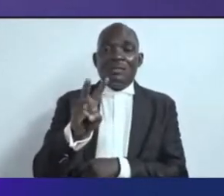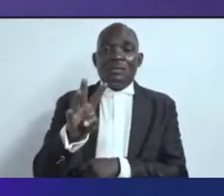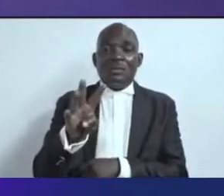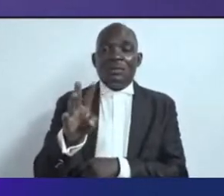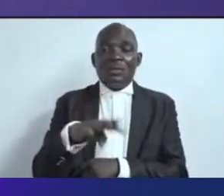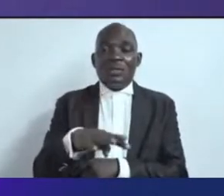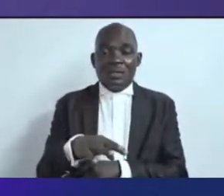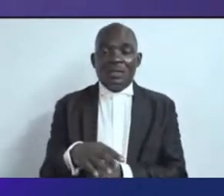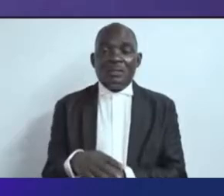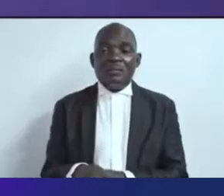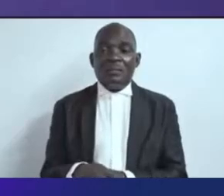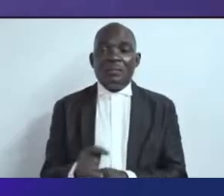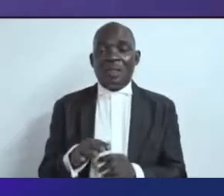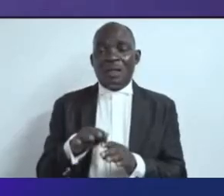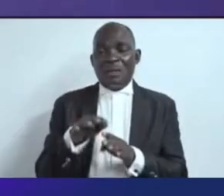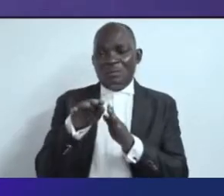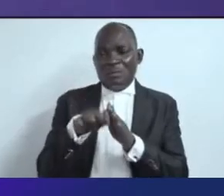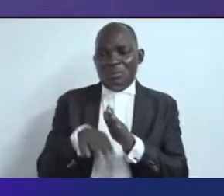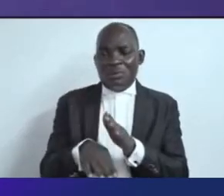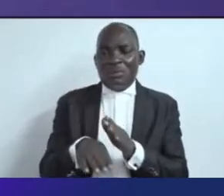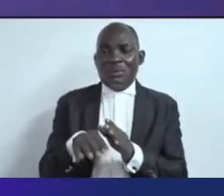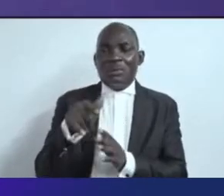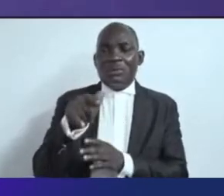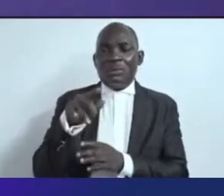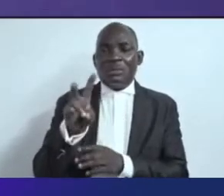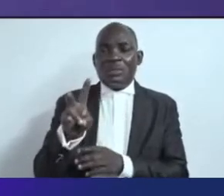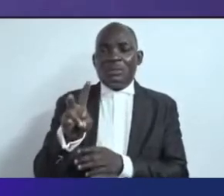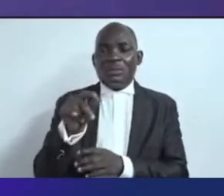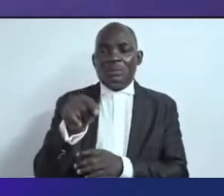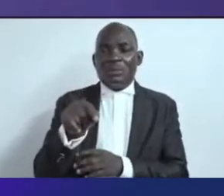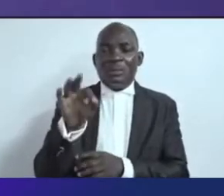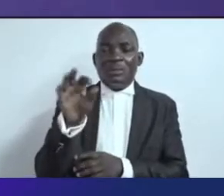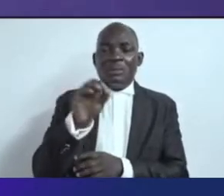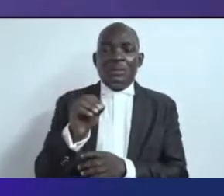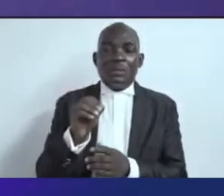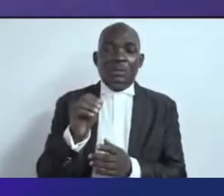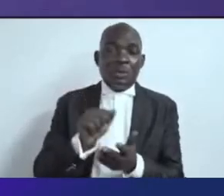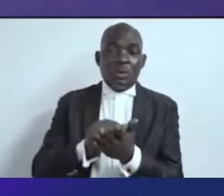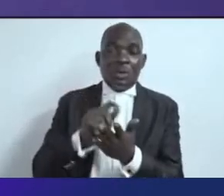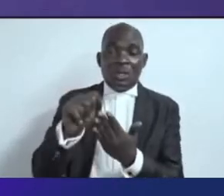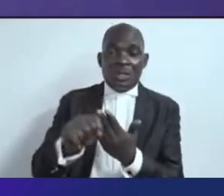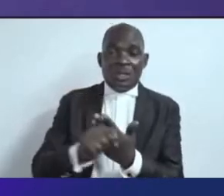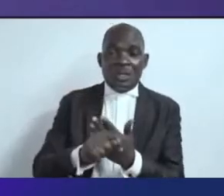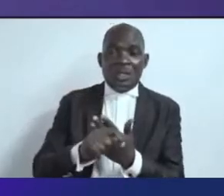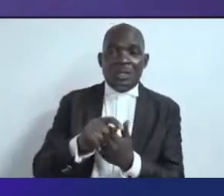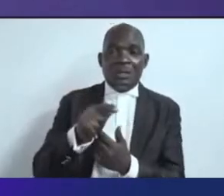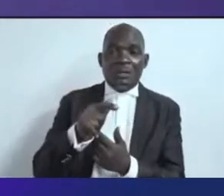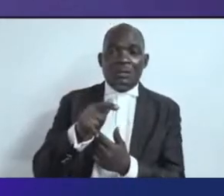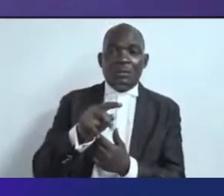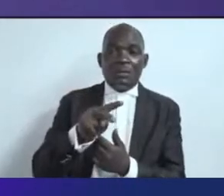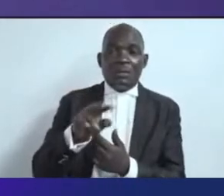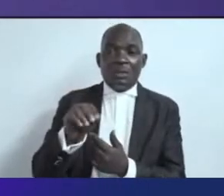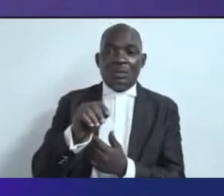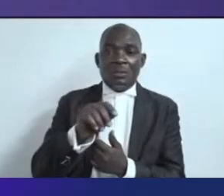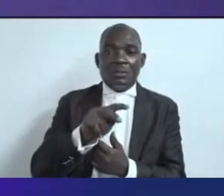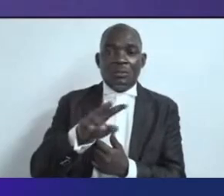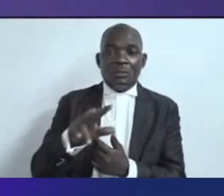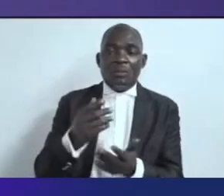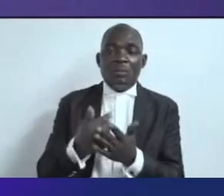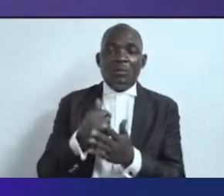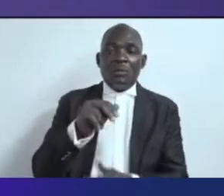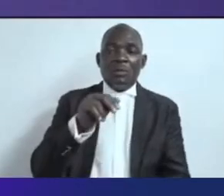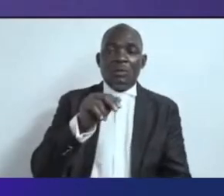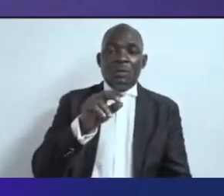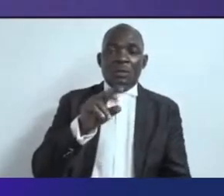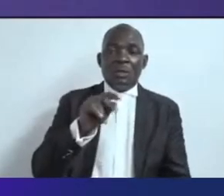instrument declined to 27.9% in August 2024 from